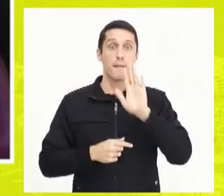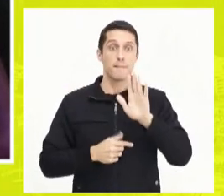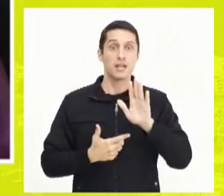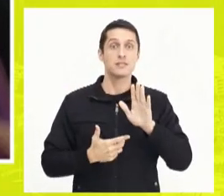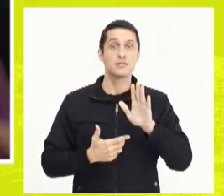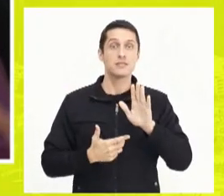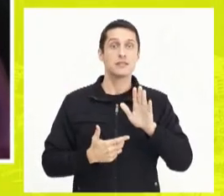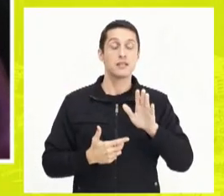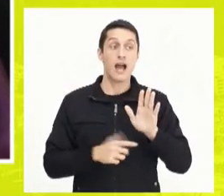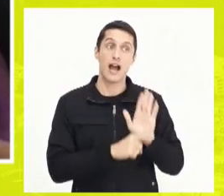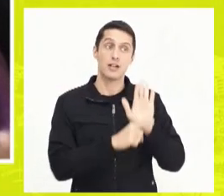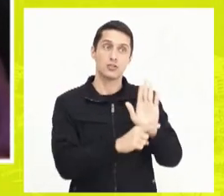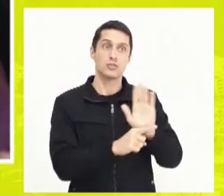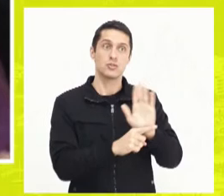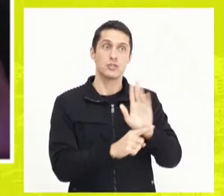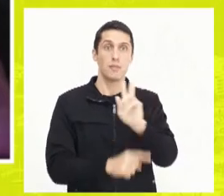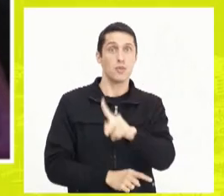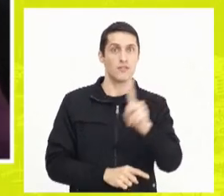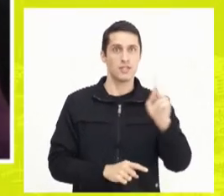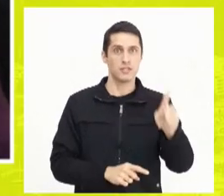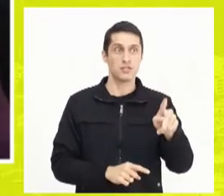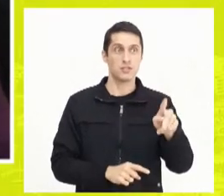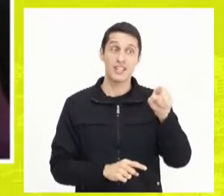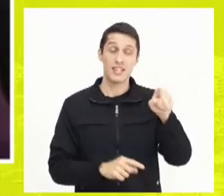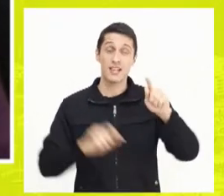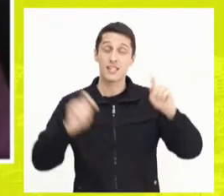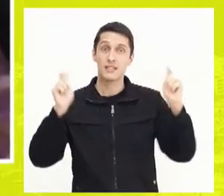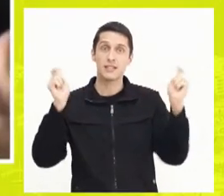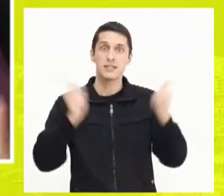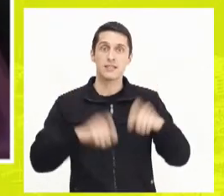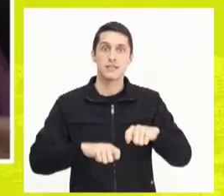and it happens the teachers